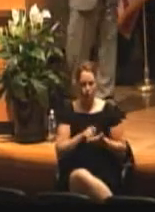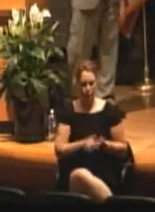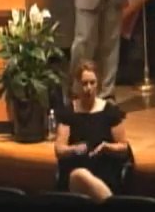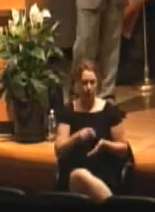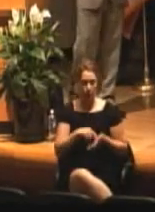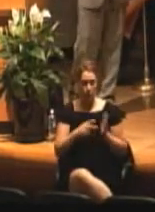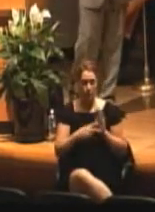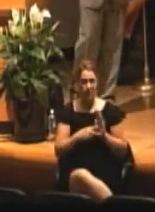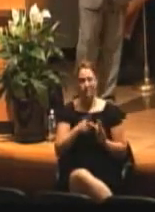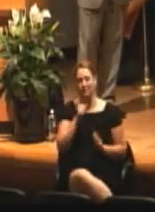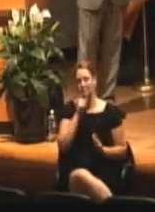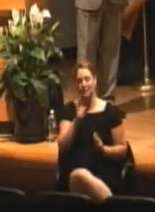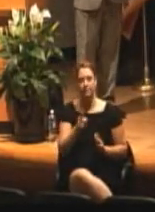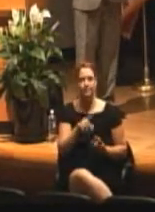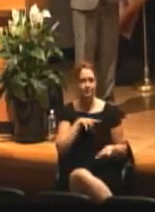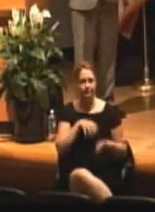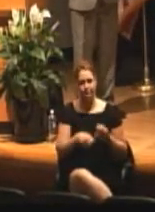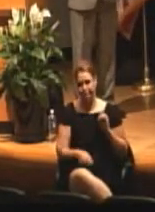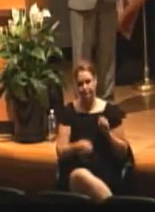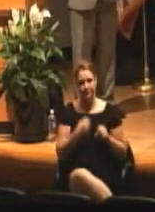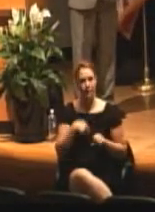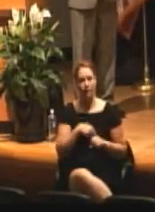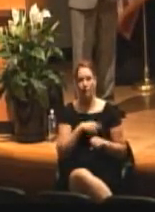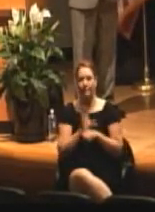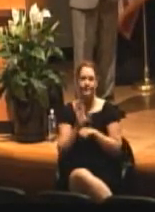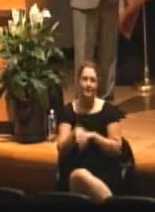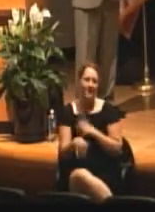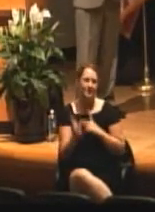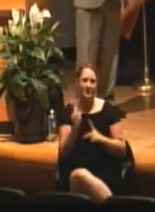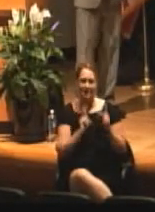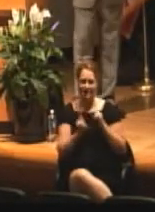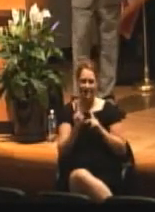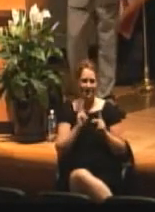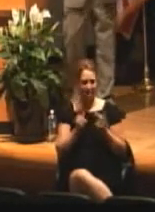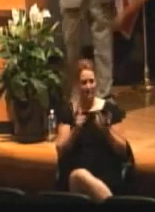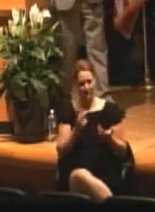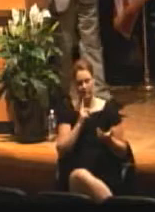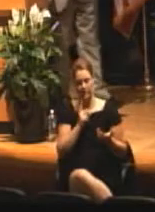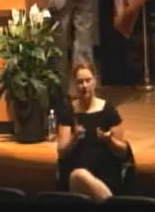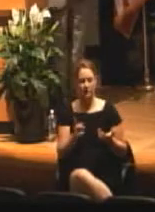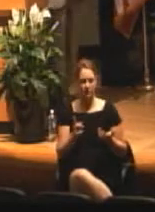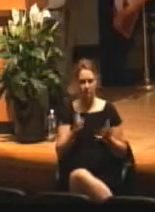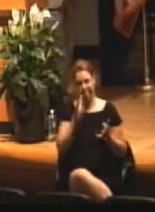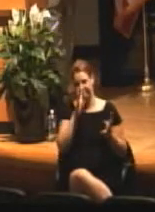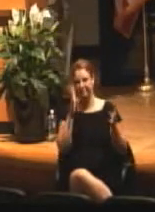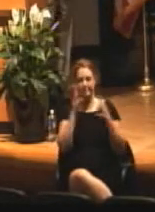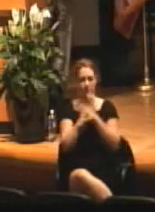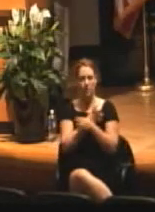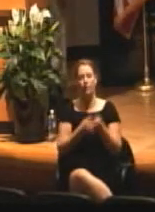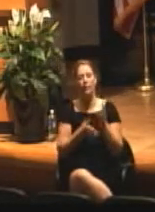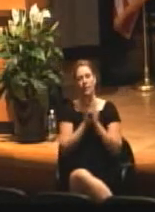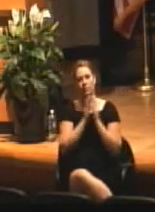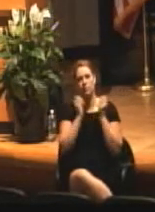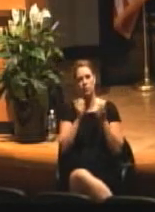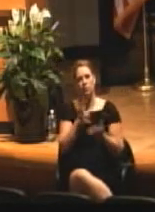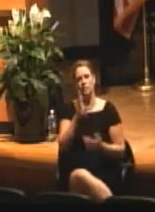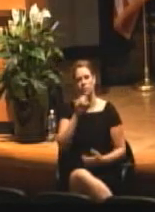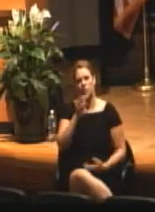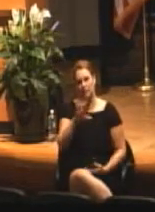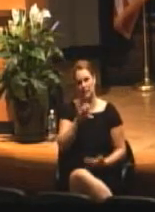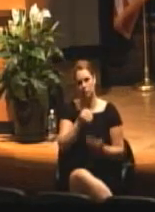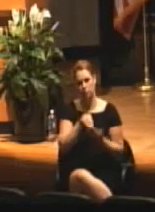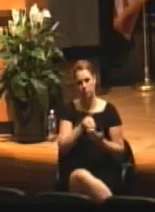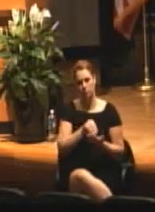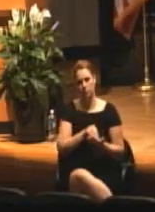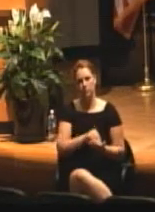anymore. We make everybody jump through a lot of hoops to get stuff through. So we ask for all kinds of documentation. So the easier the credit score